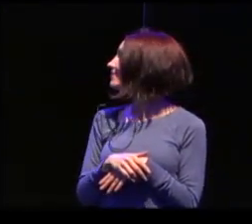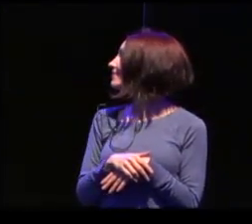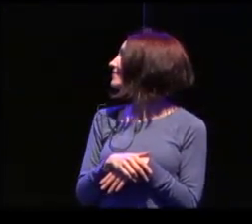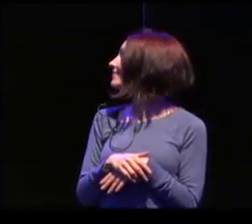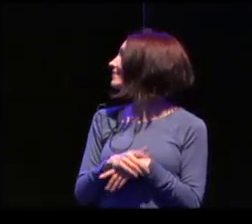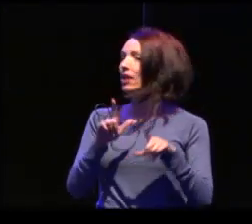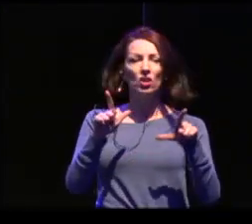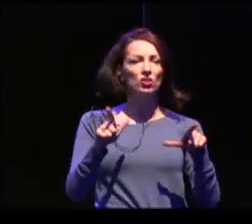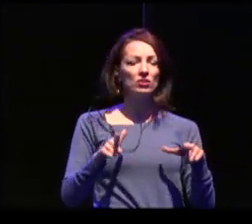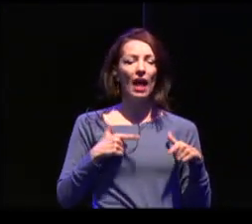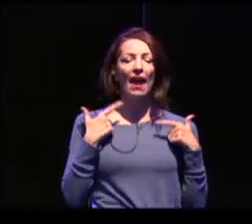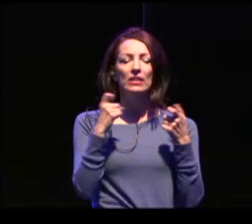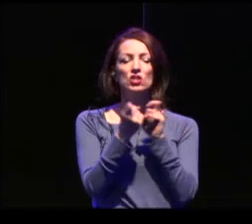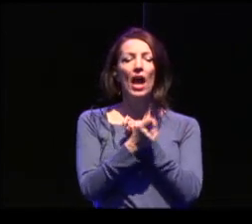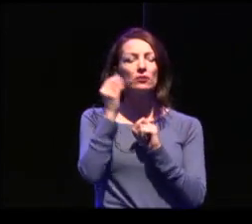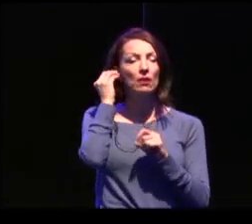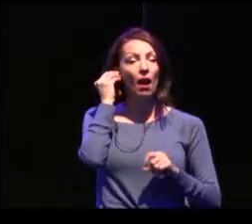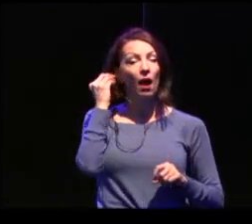Your life is changed. Your life is changed.